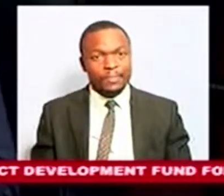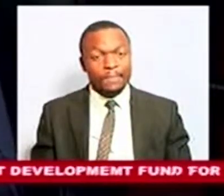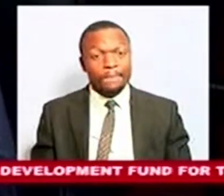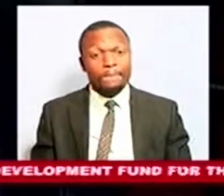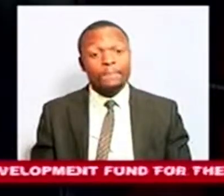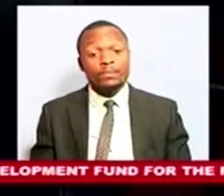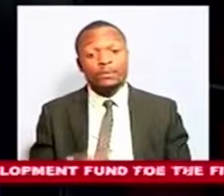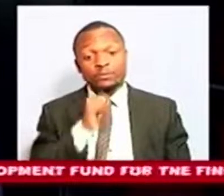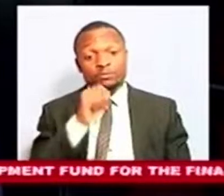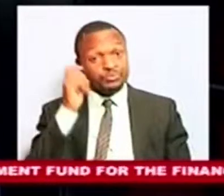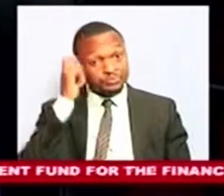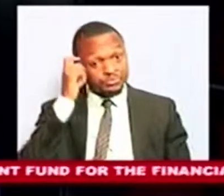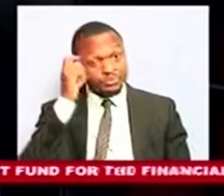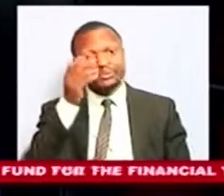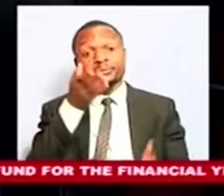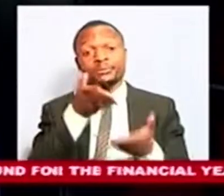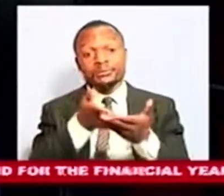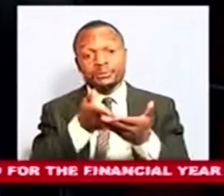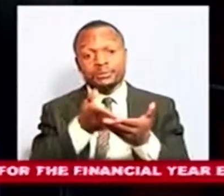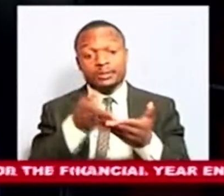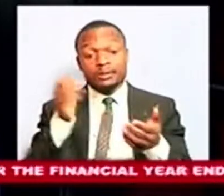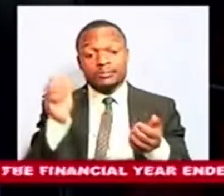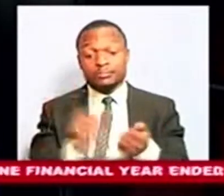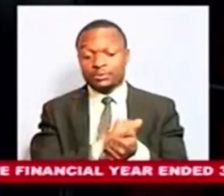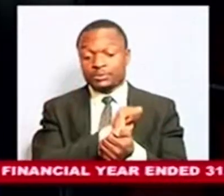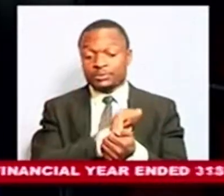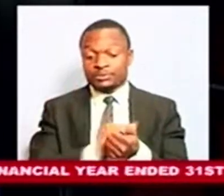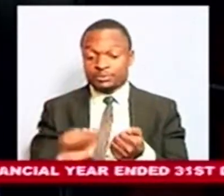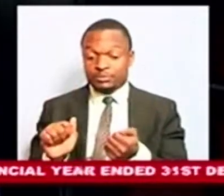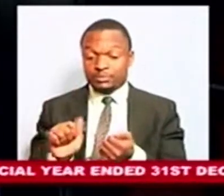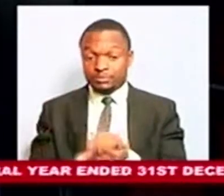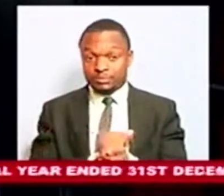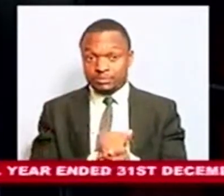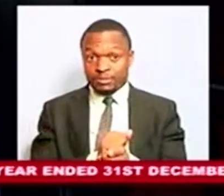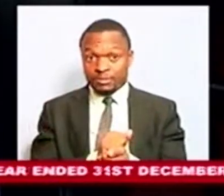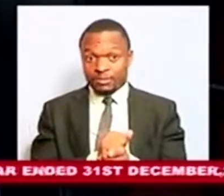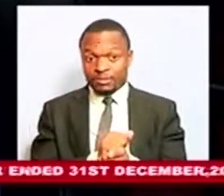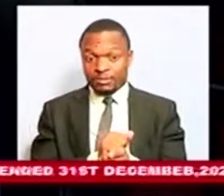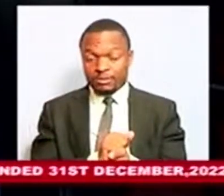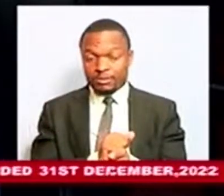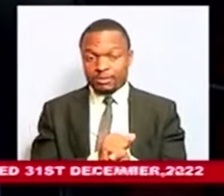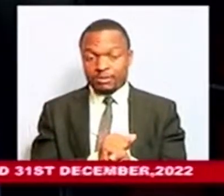don't you think these defects were attributed to